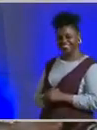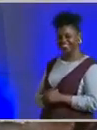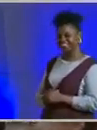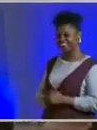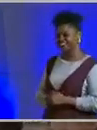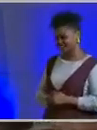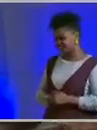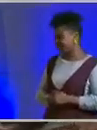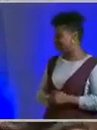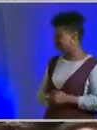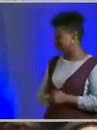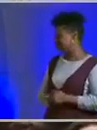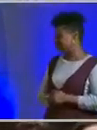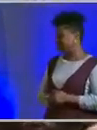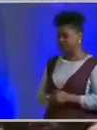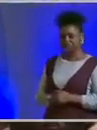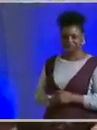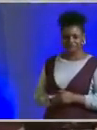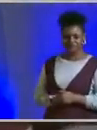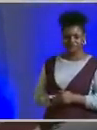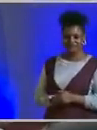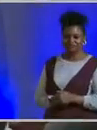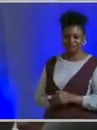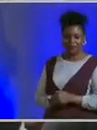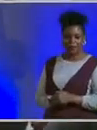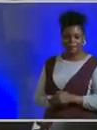Thank you very much.